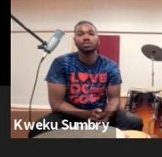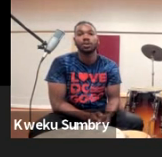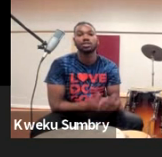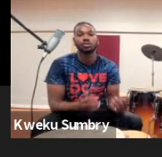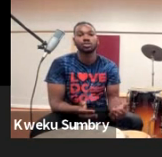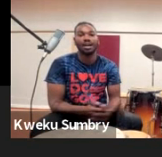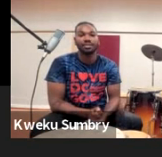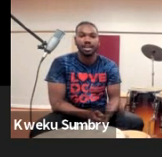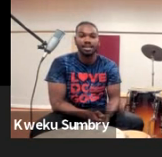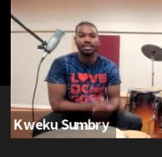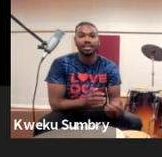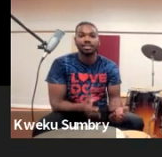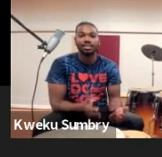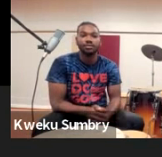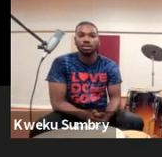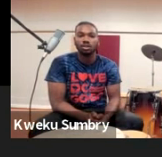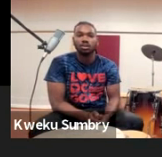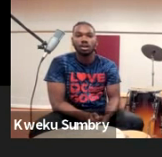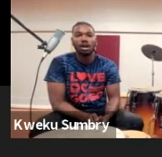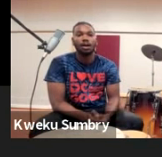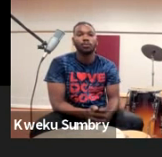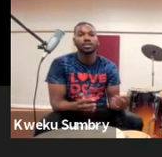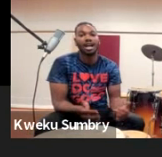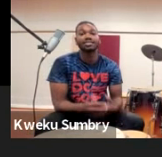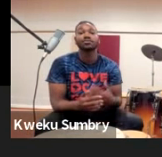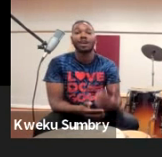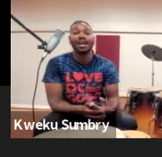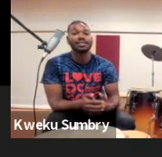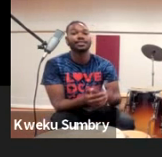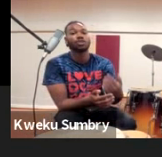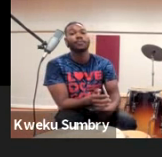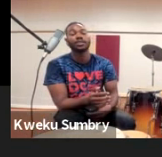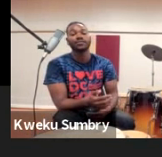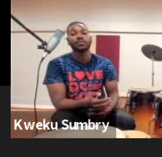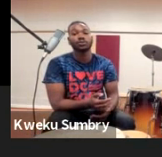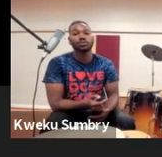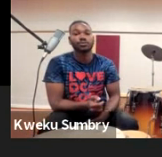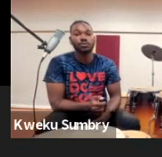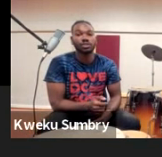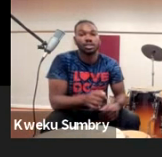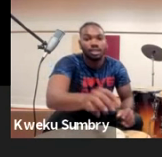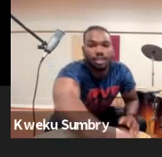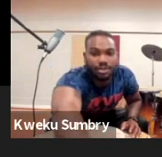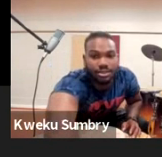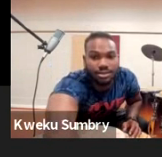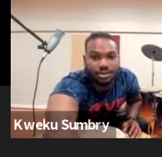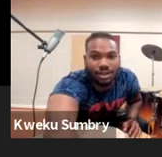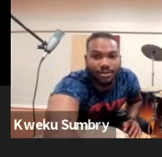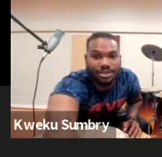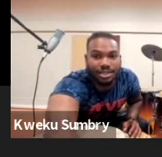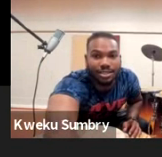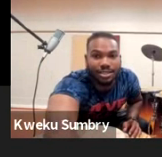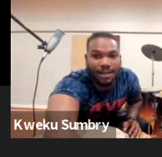and percussion parts are what drive the dance and energy of the go-go. With the constant rising and dropping of tempos of the music.